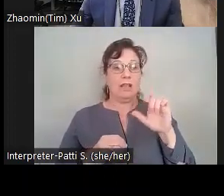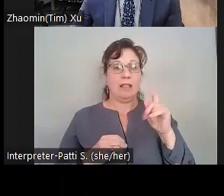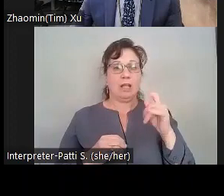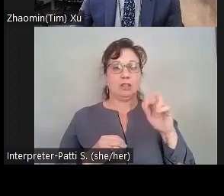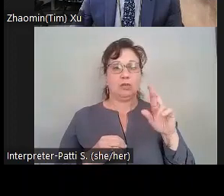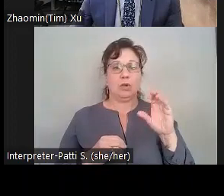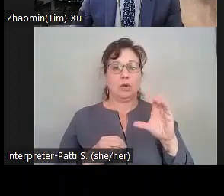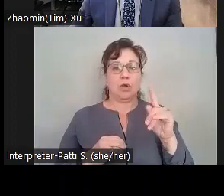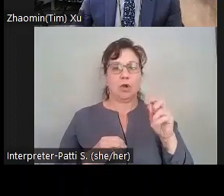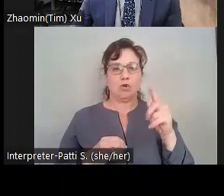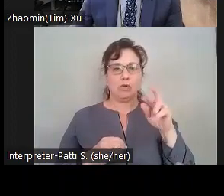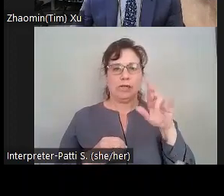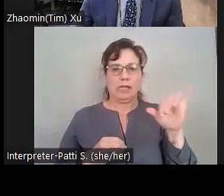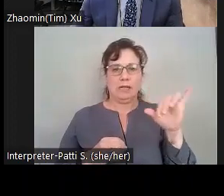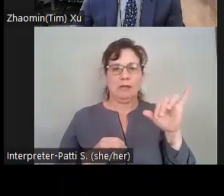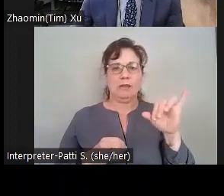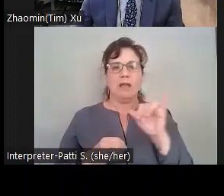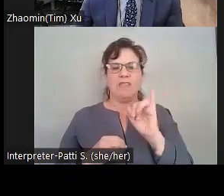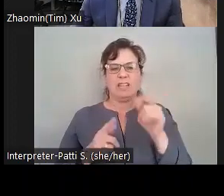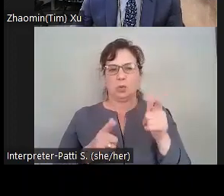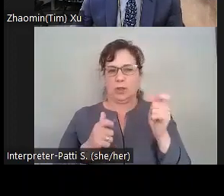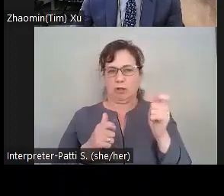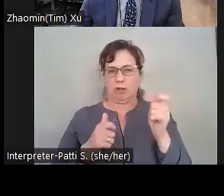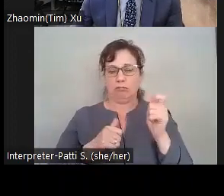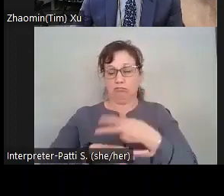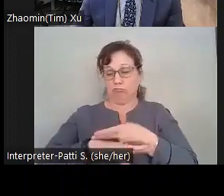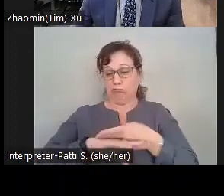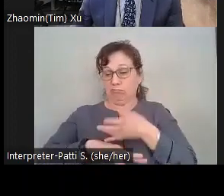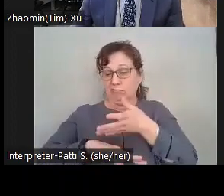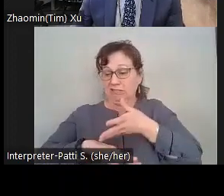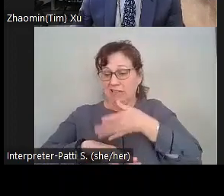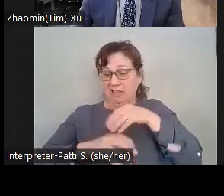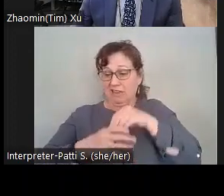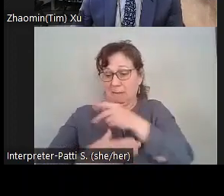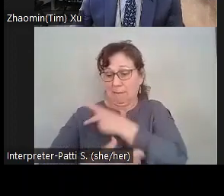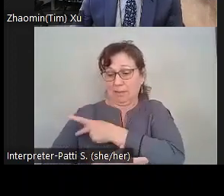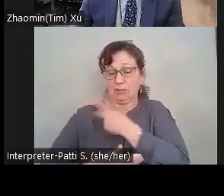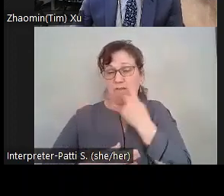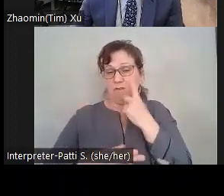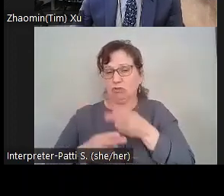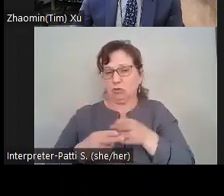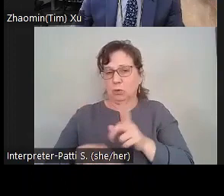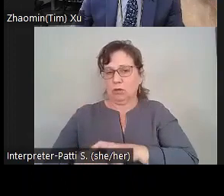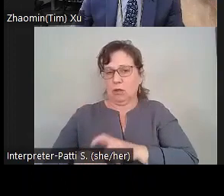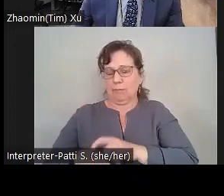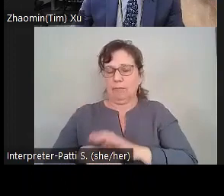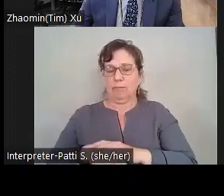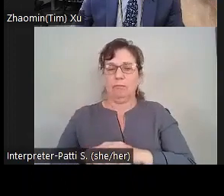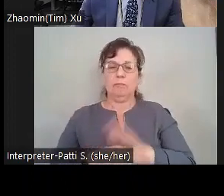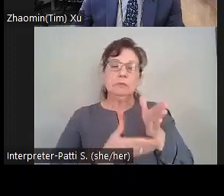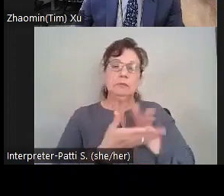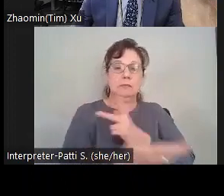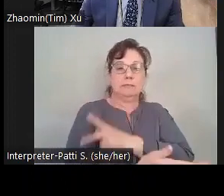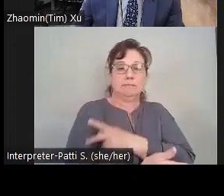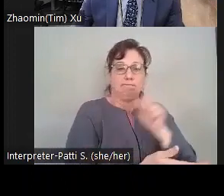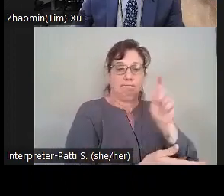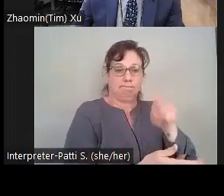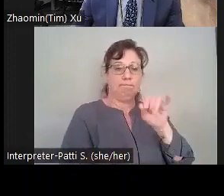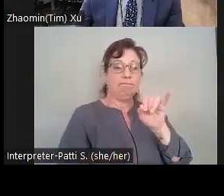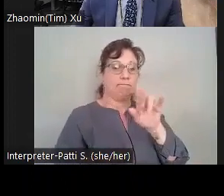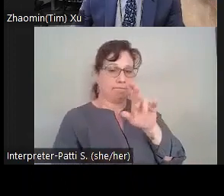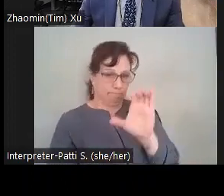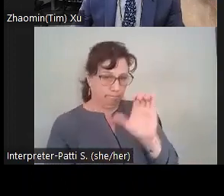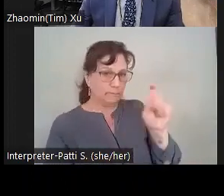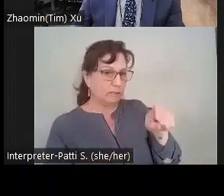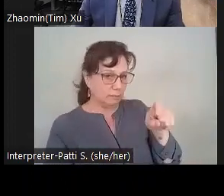quicker, which means the patient's on the table for less time. There are some patients where we do have to use the infrared